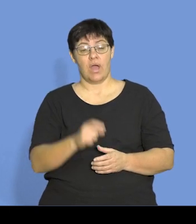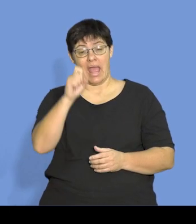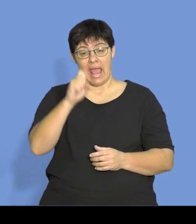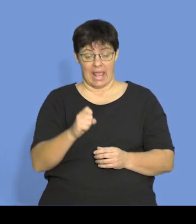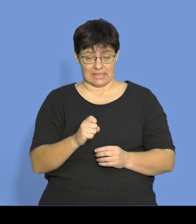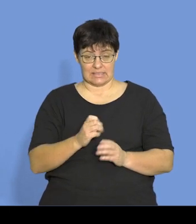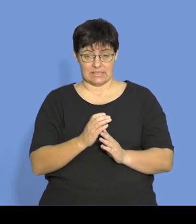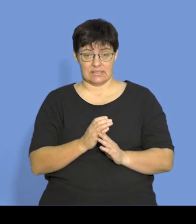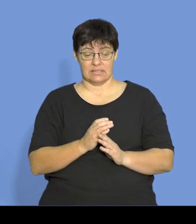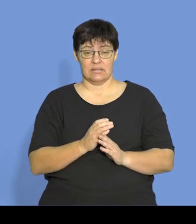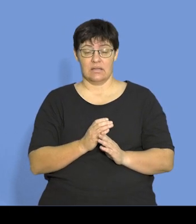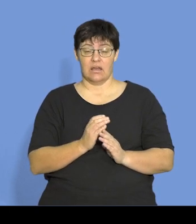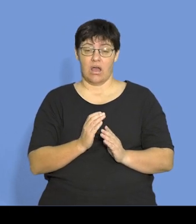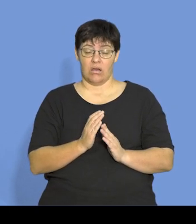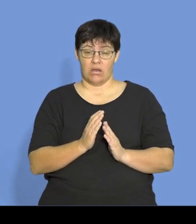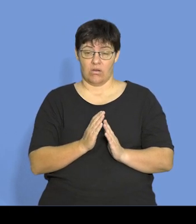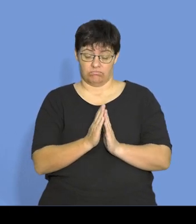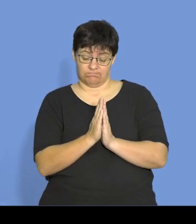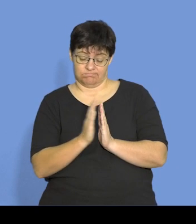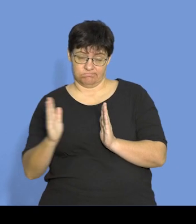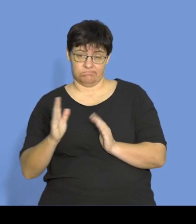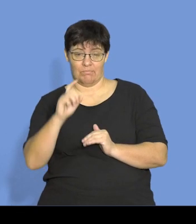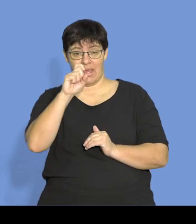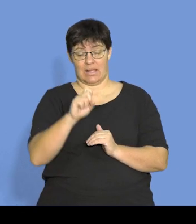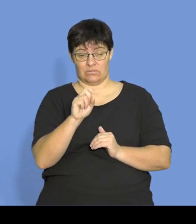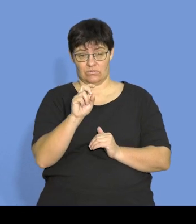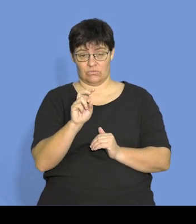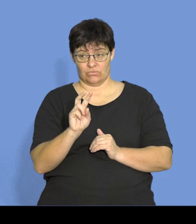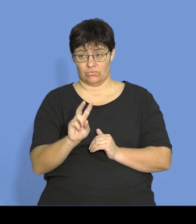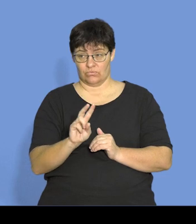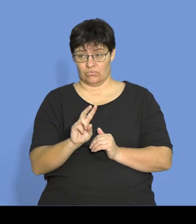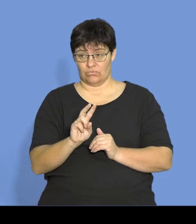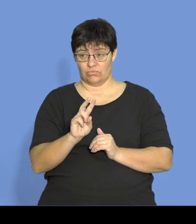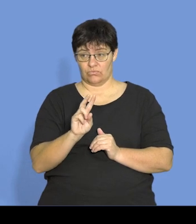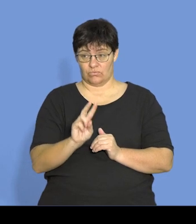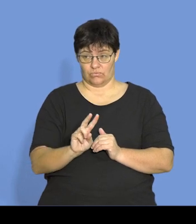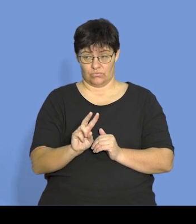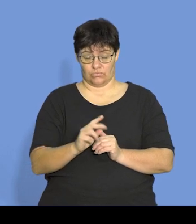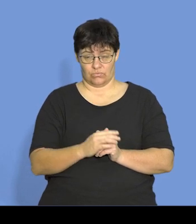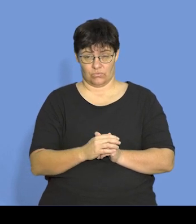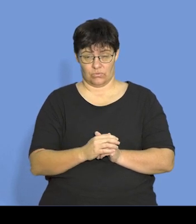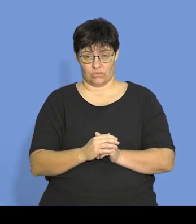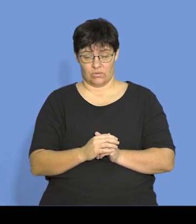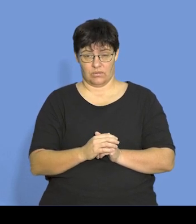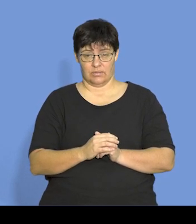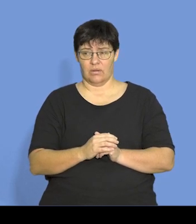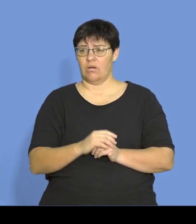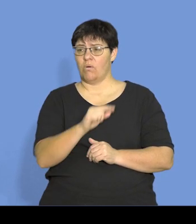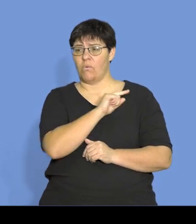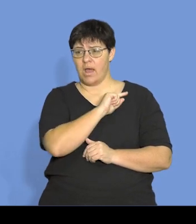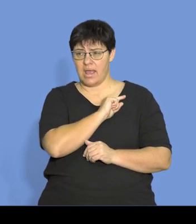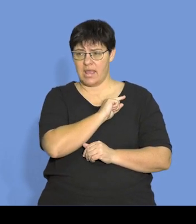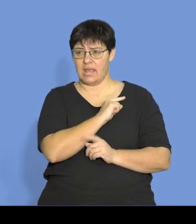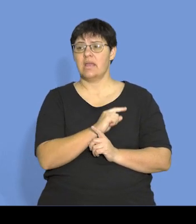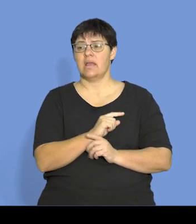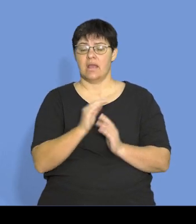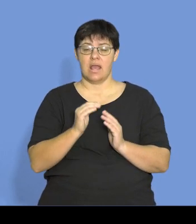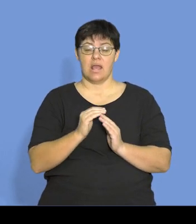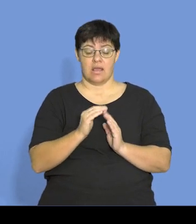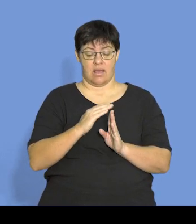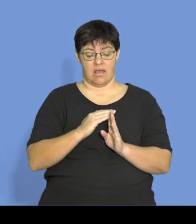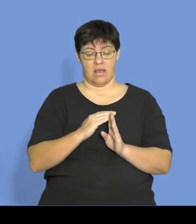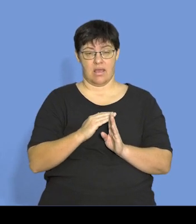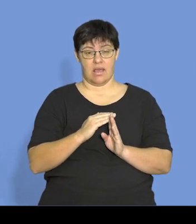than x2. So it's when this expression is also positive. Why? Because it is above